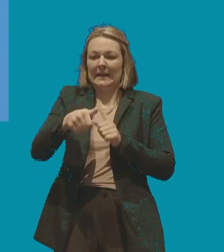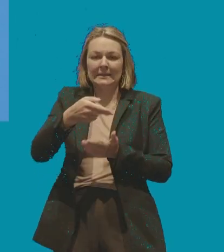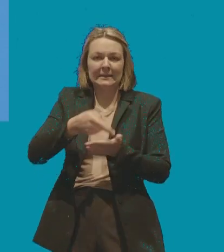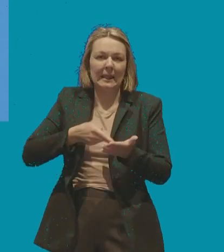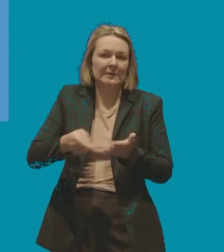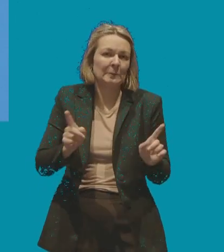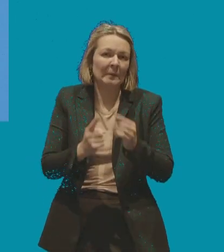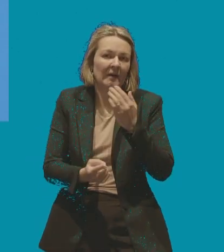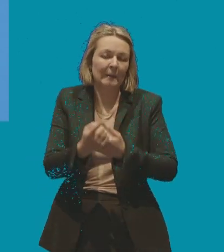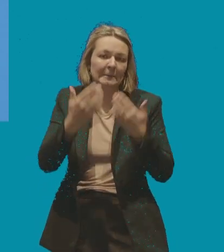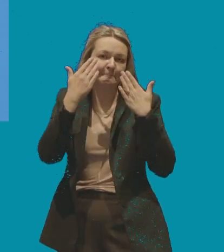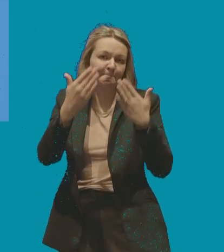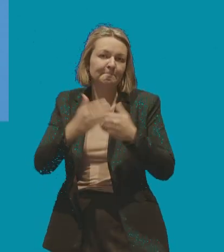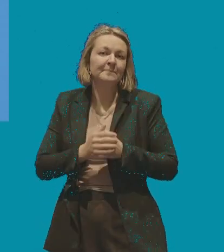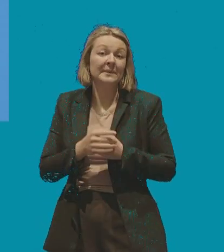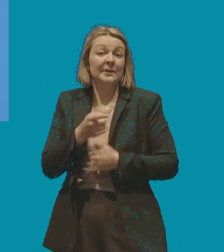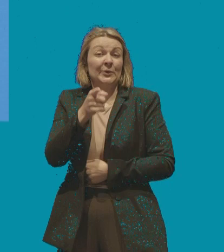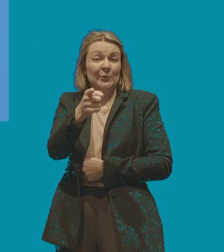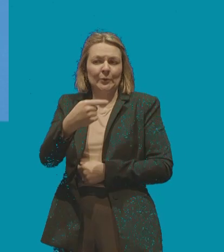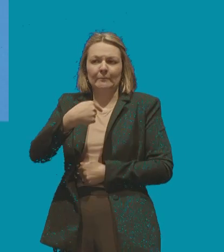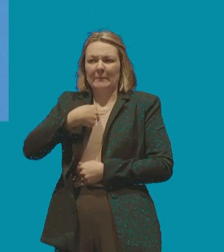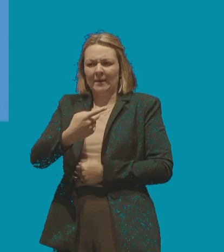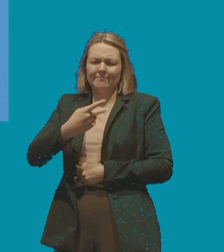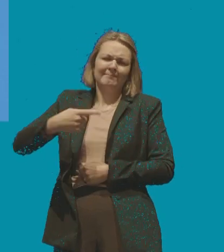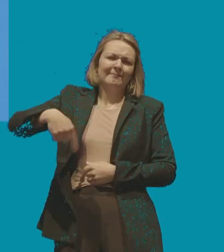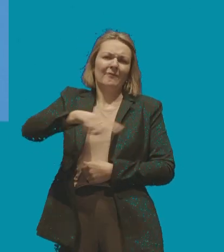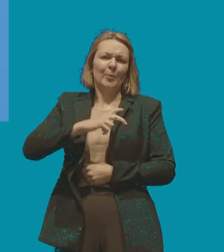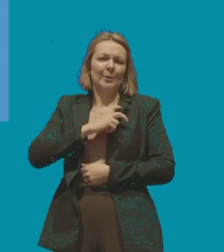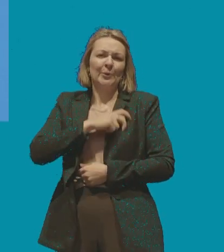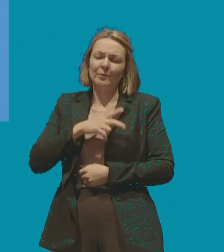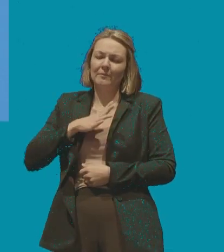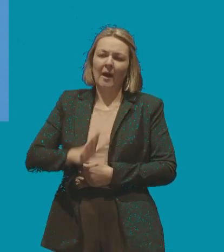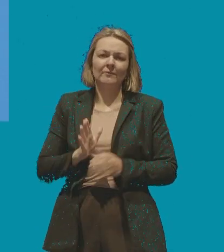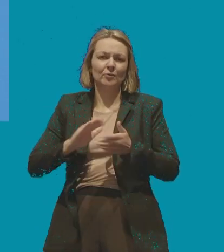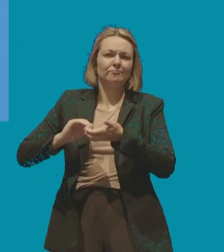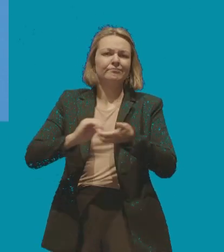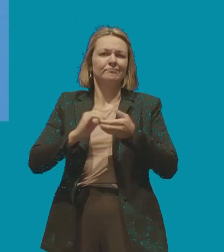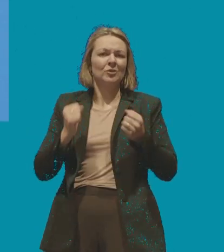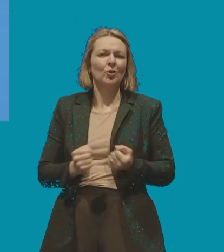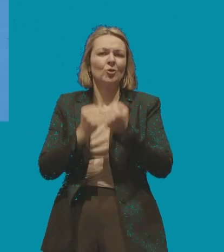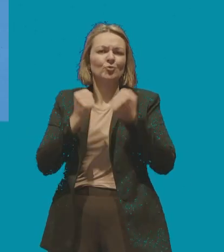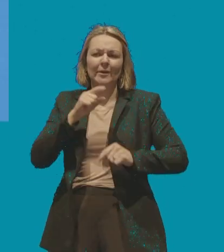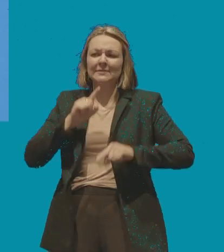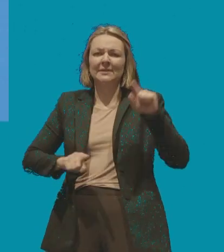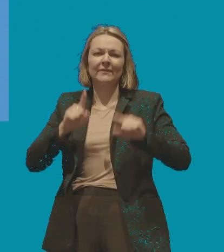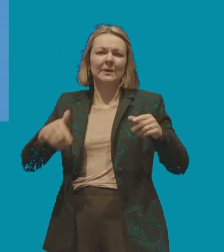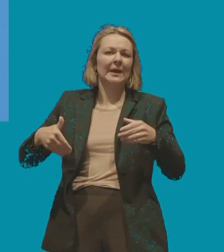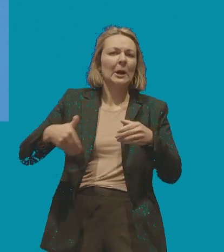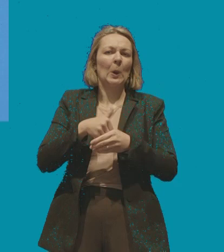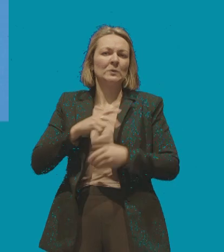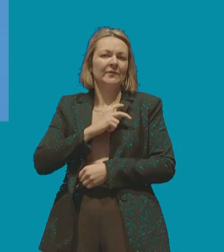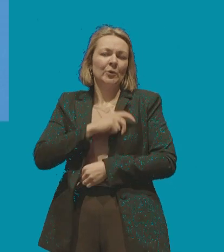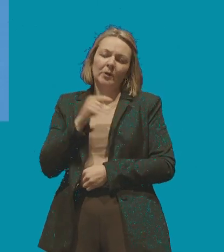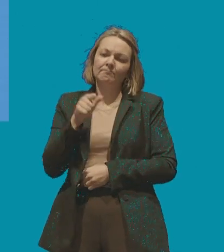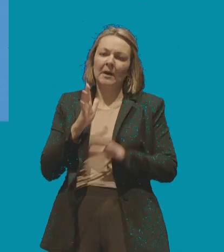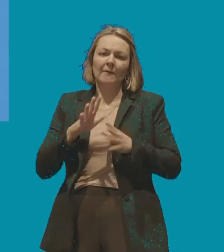election, you, me, everybody in our movement needs to work to build a stronger, more diverse, more inclusive trade union